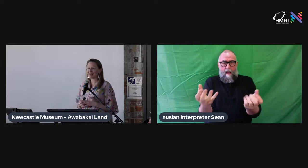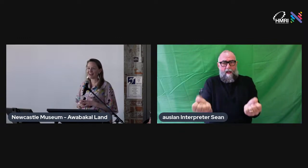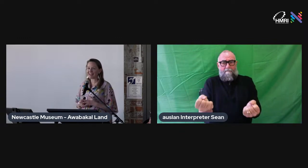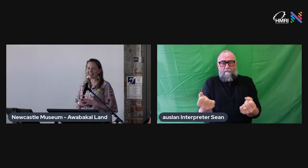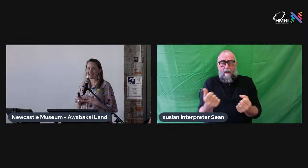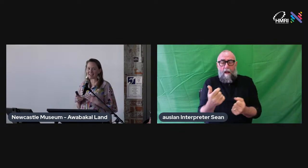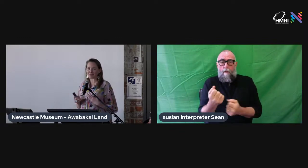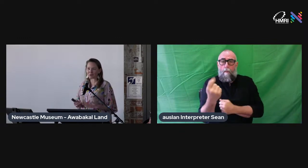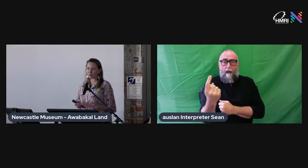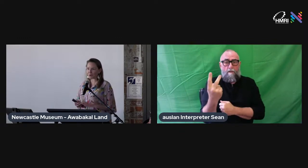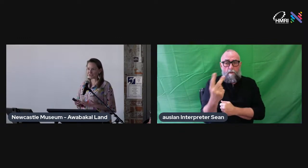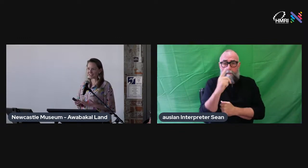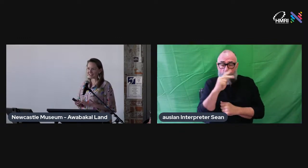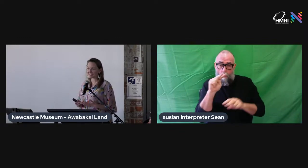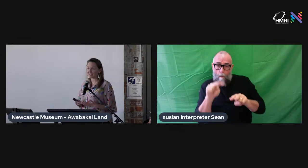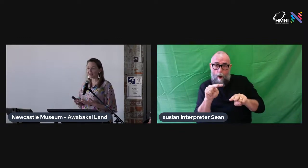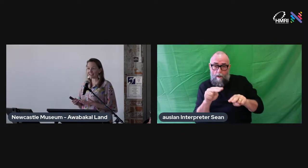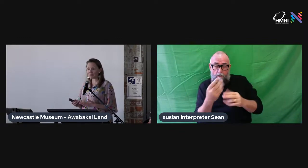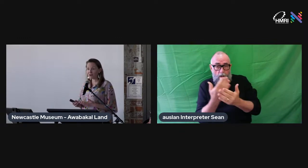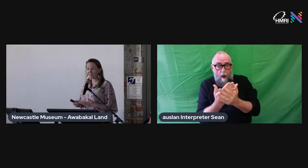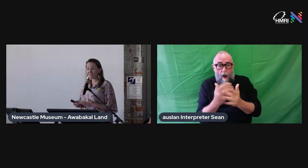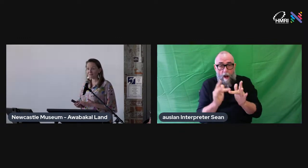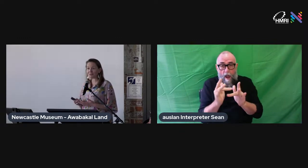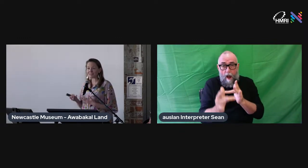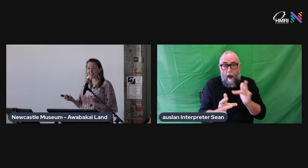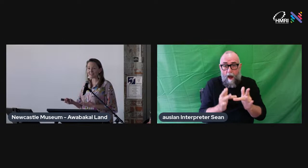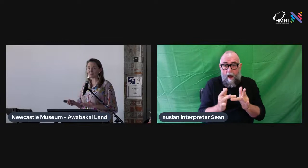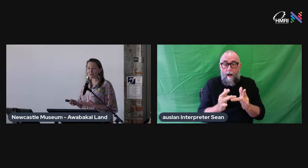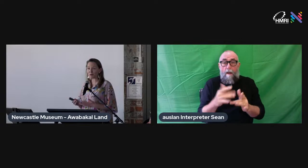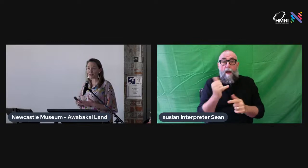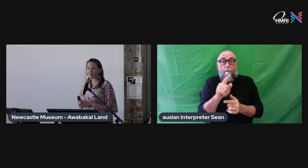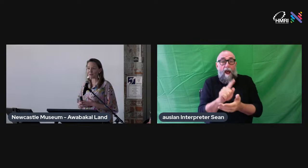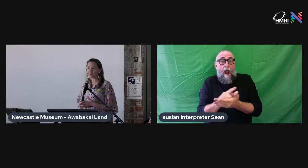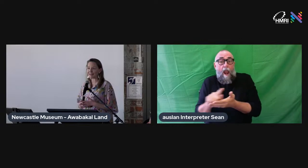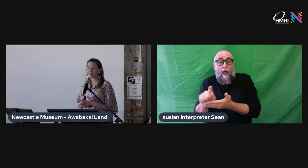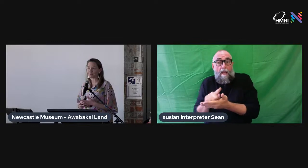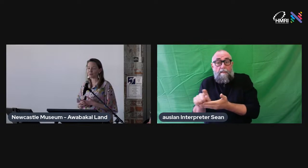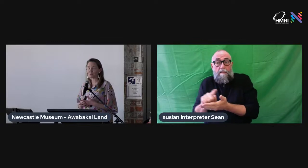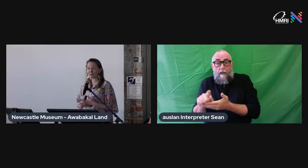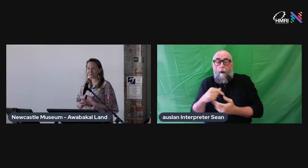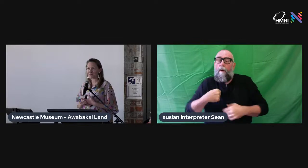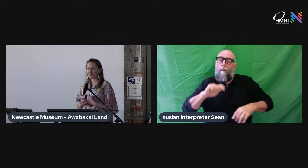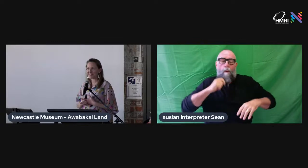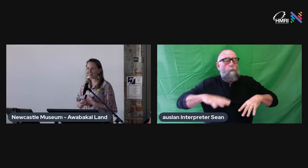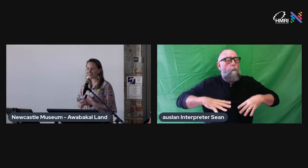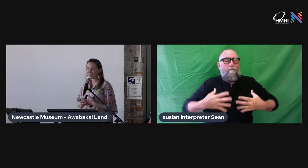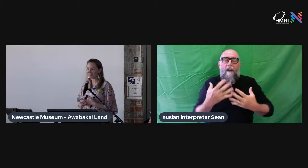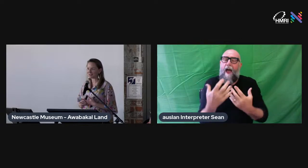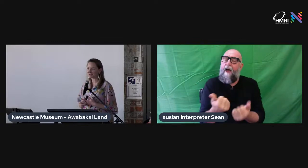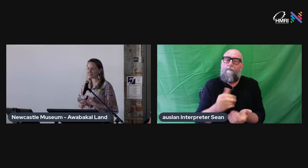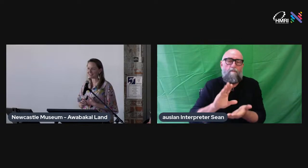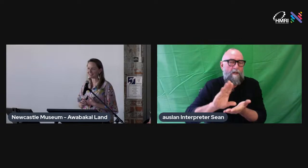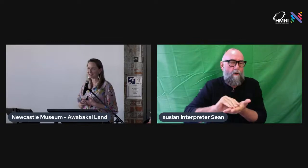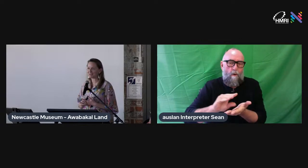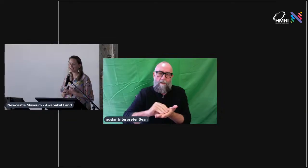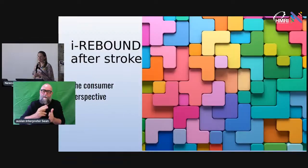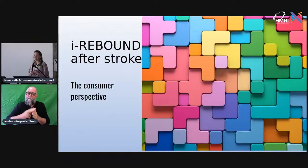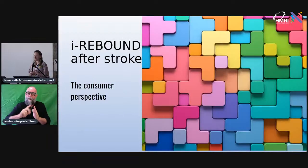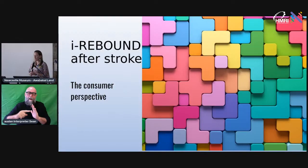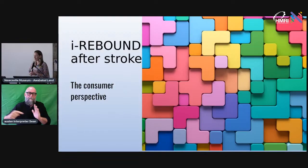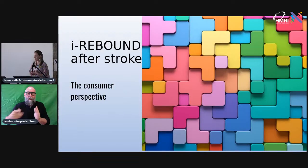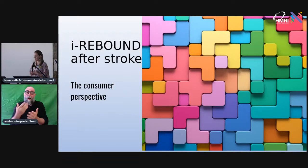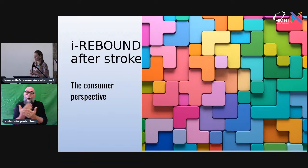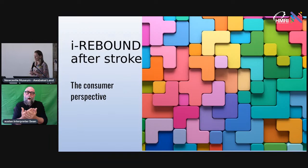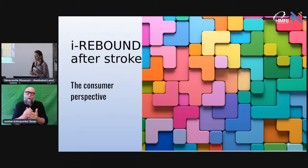already watching online. And if you're watching this later on, because the recording will be available forevermore on all the social media